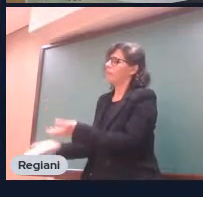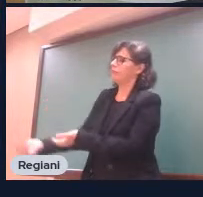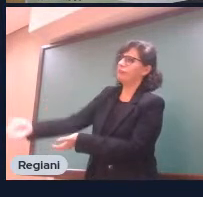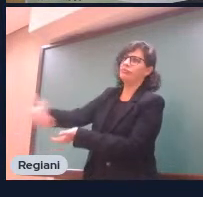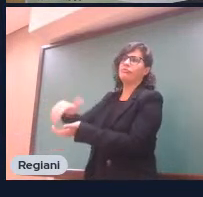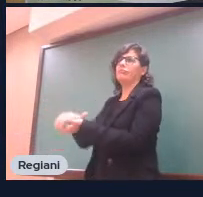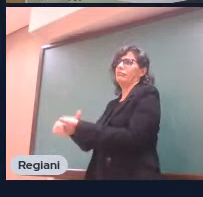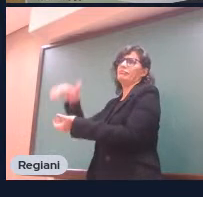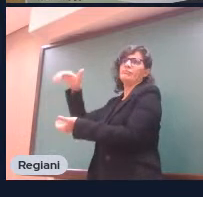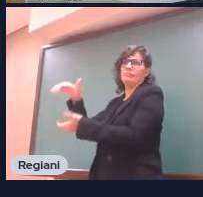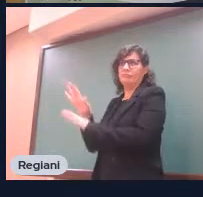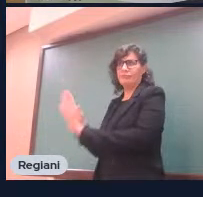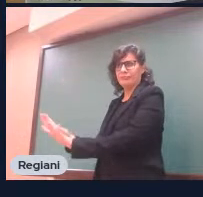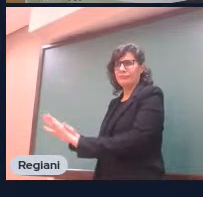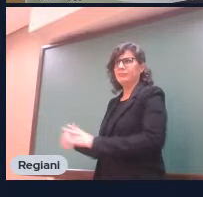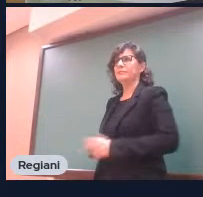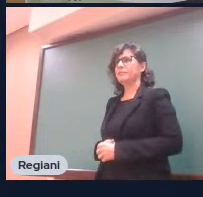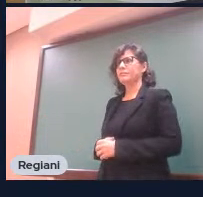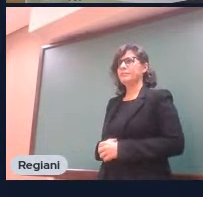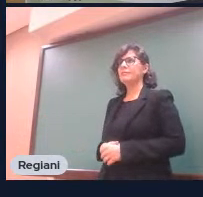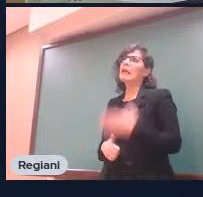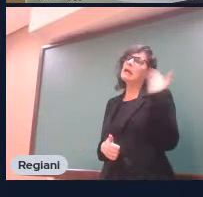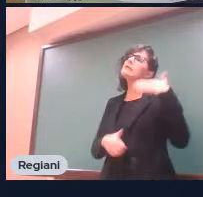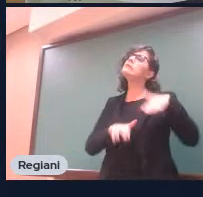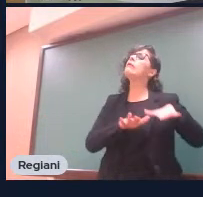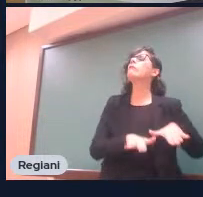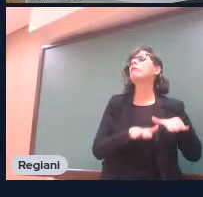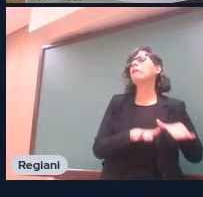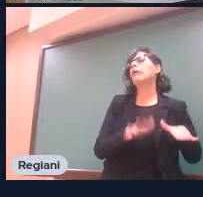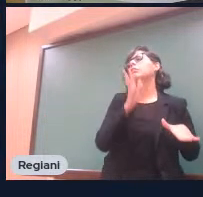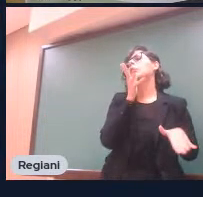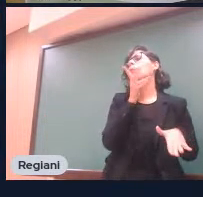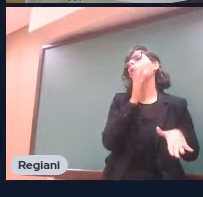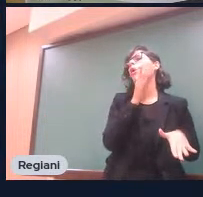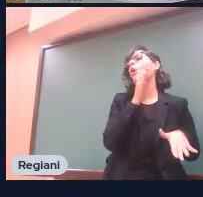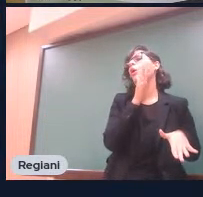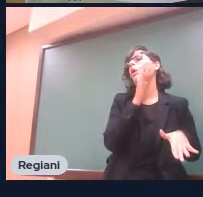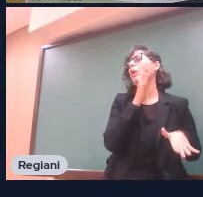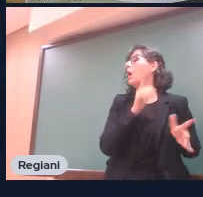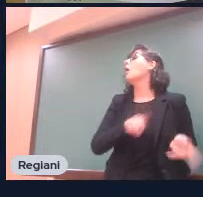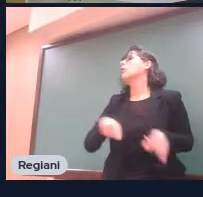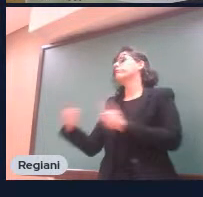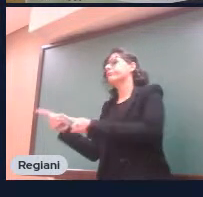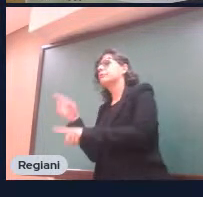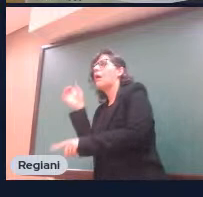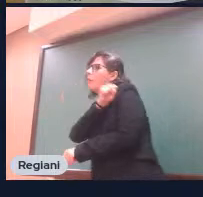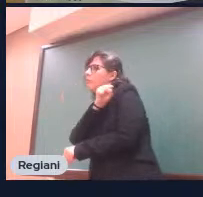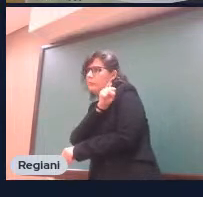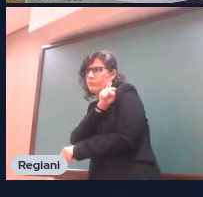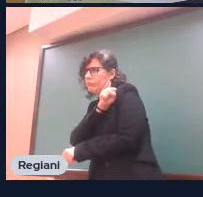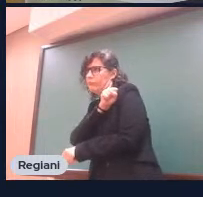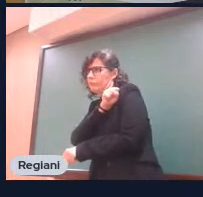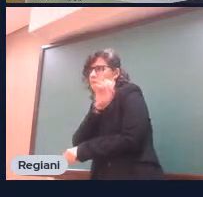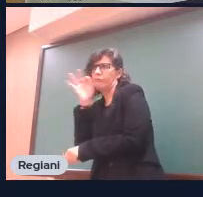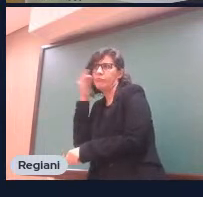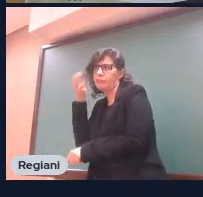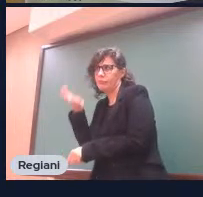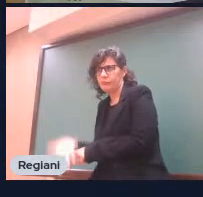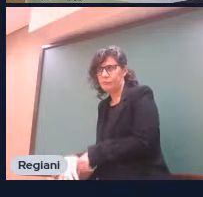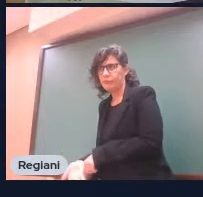de produção vagarosa para produção rápida de